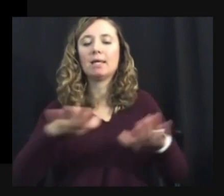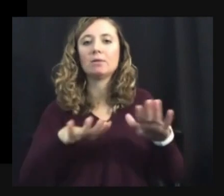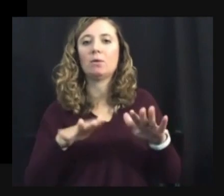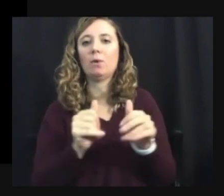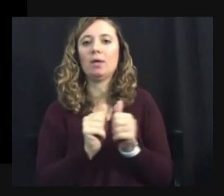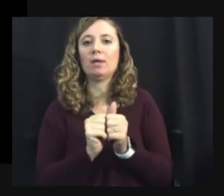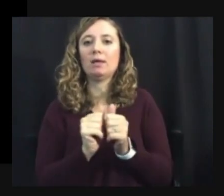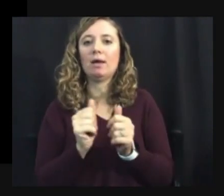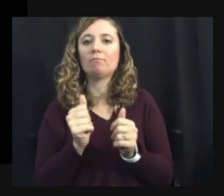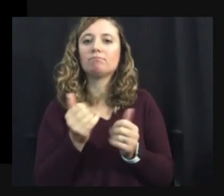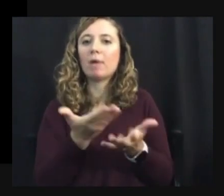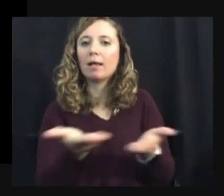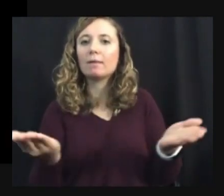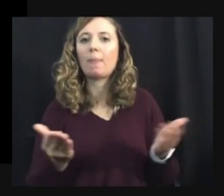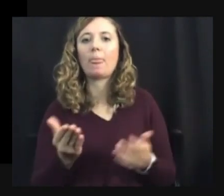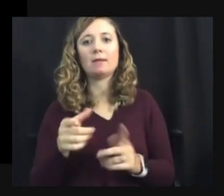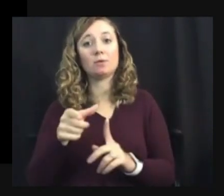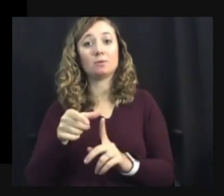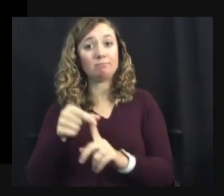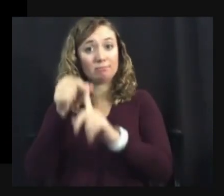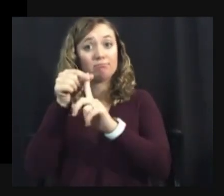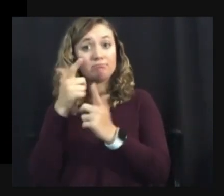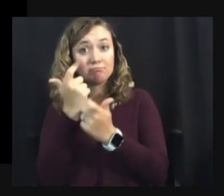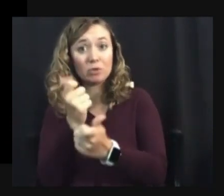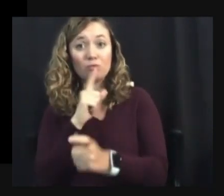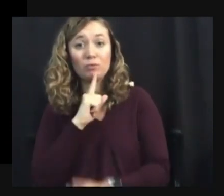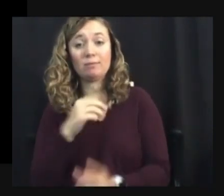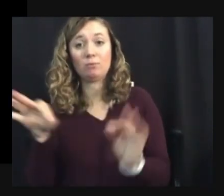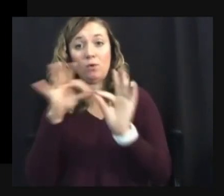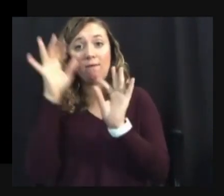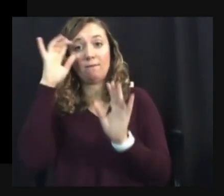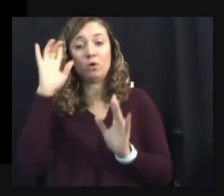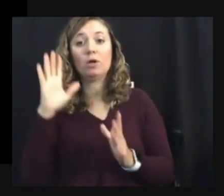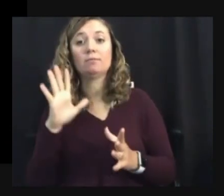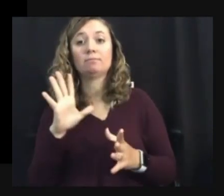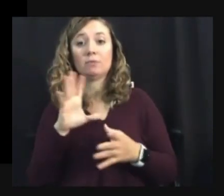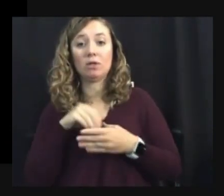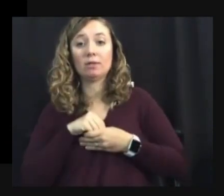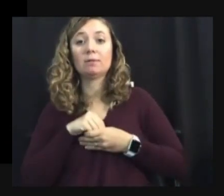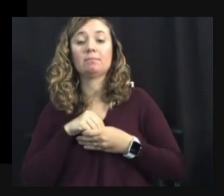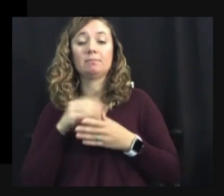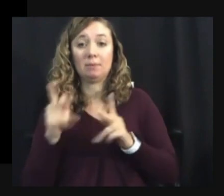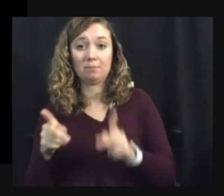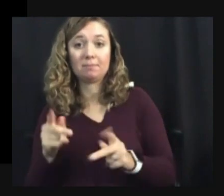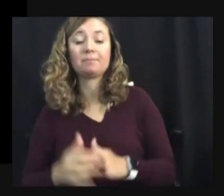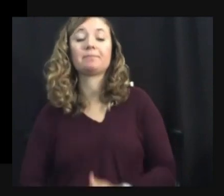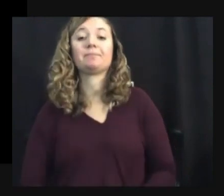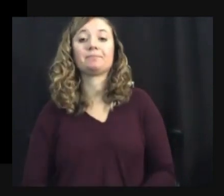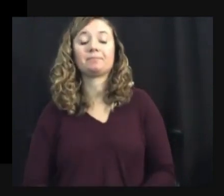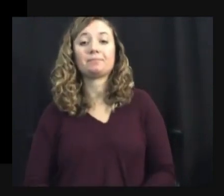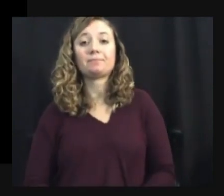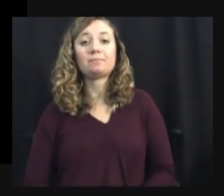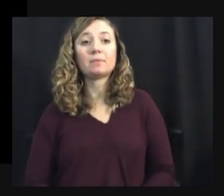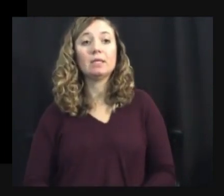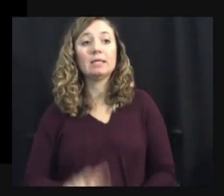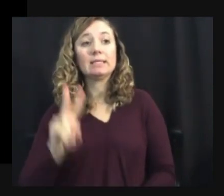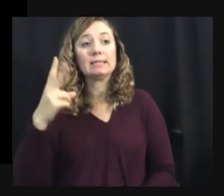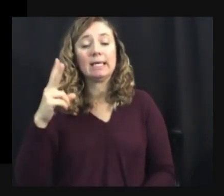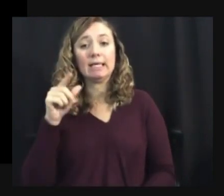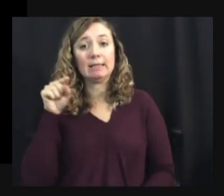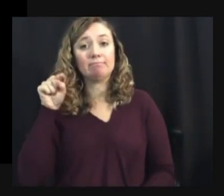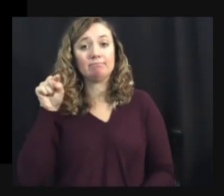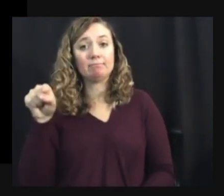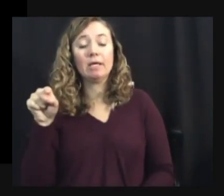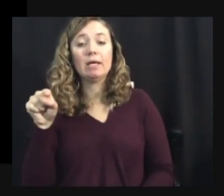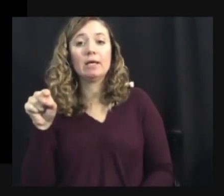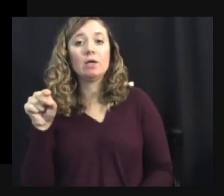Special interest is very, very important for autistic people. The second point talks about how autistic